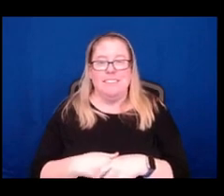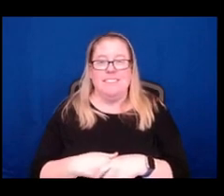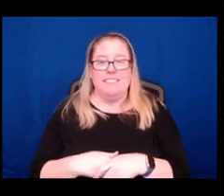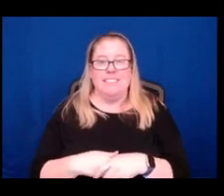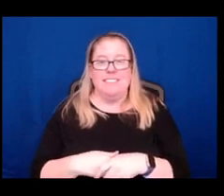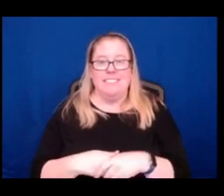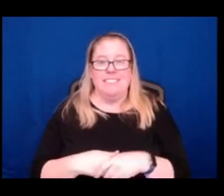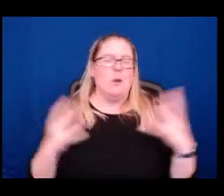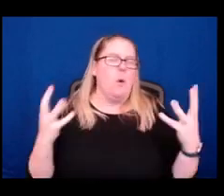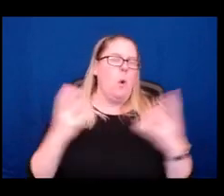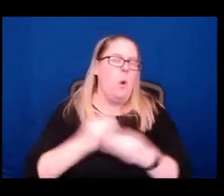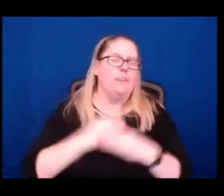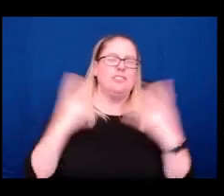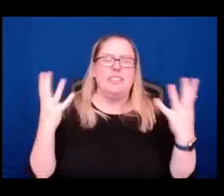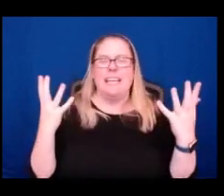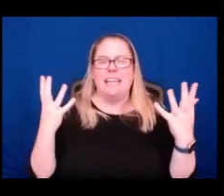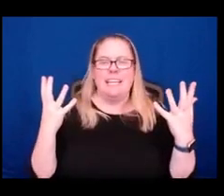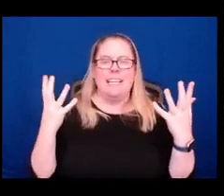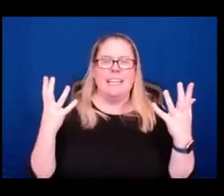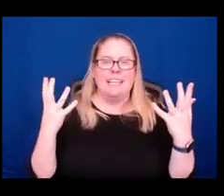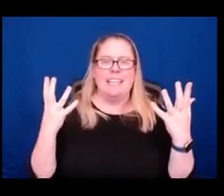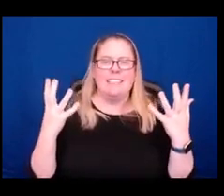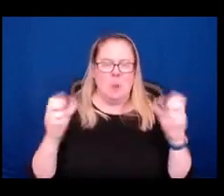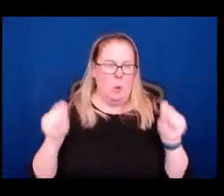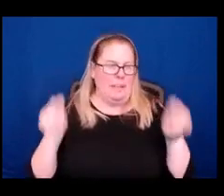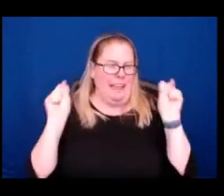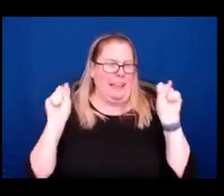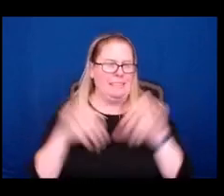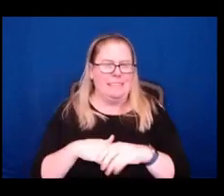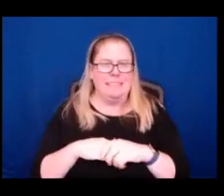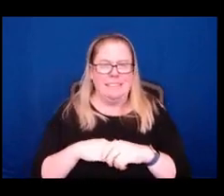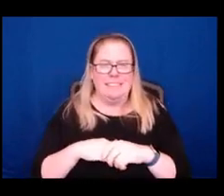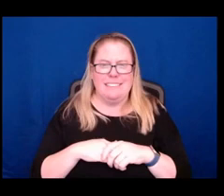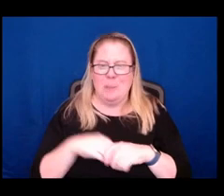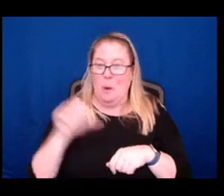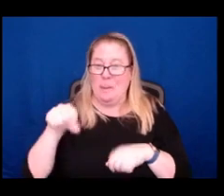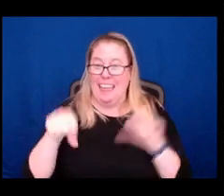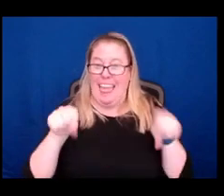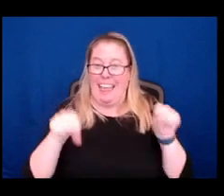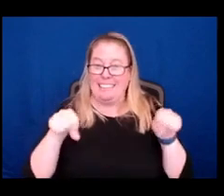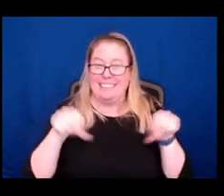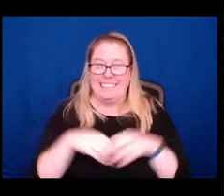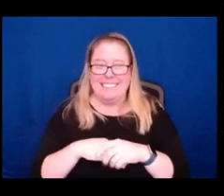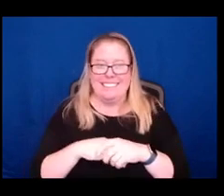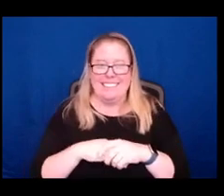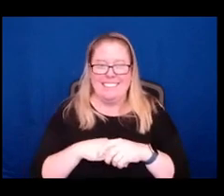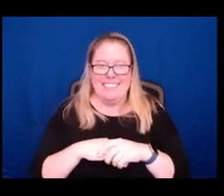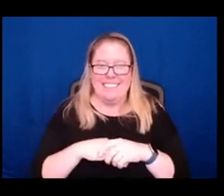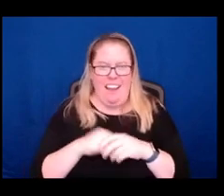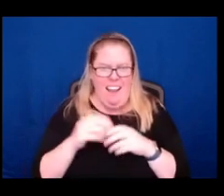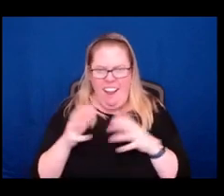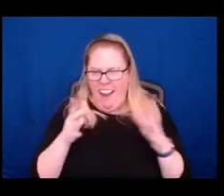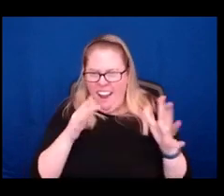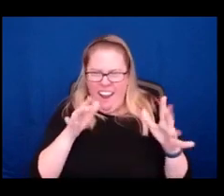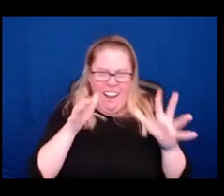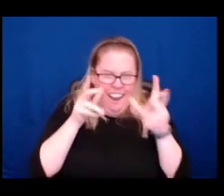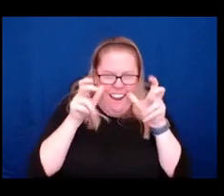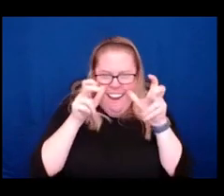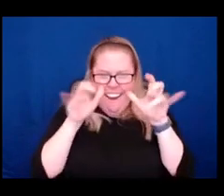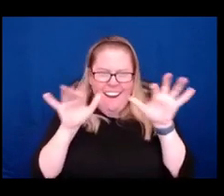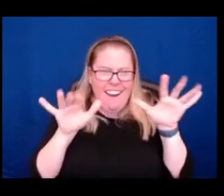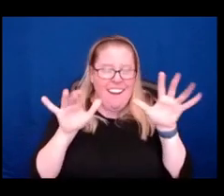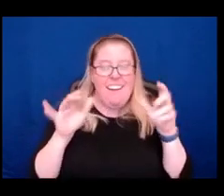Gorgeous. Oh yes, oh yes, get into it. I hope you guys love